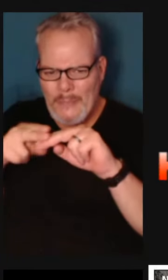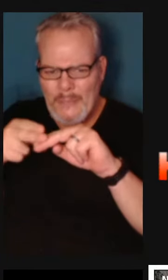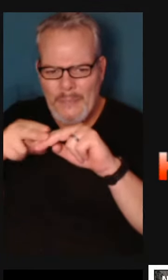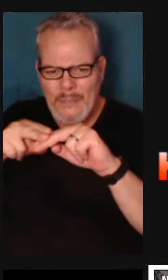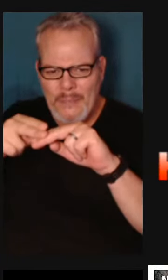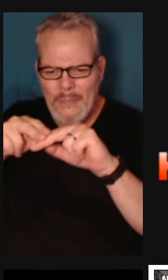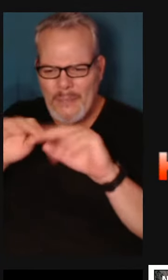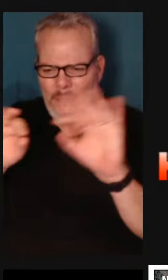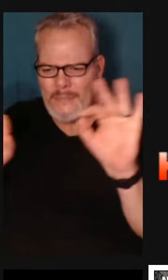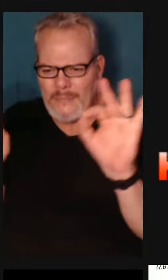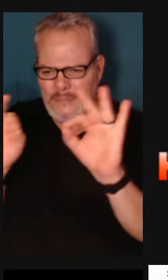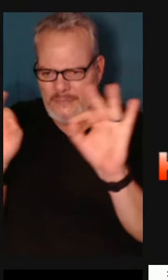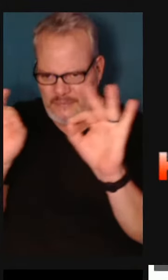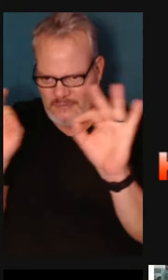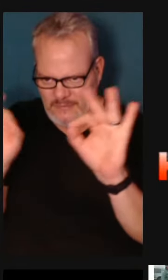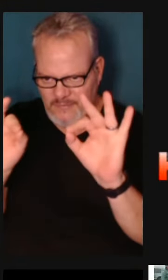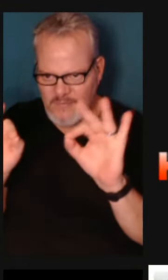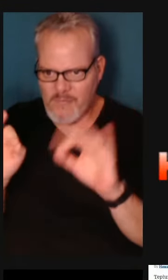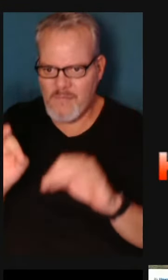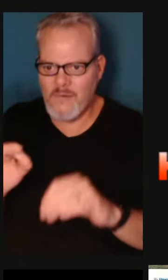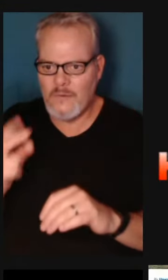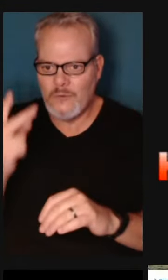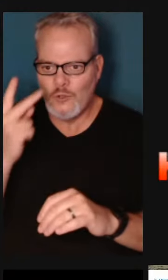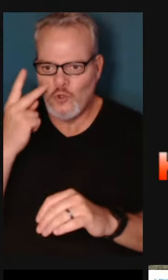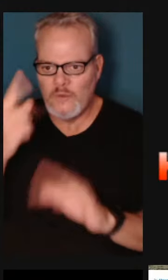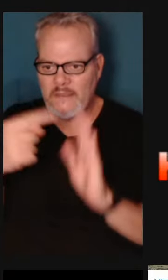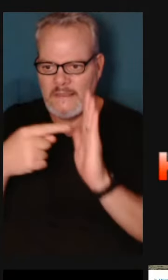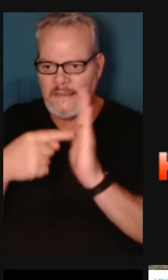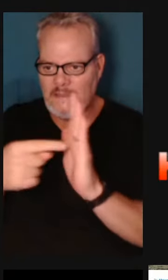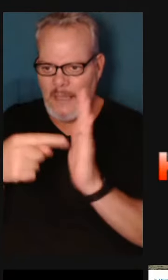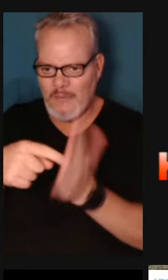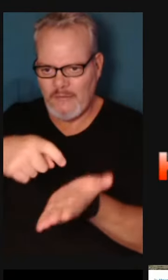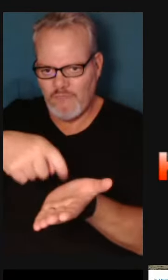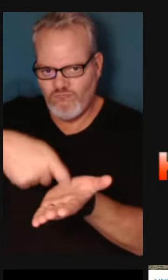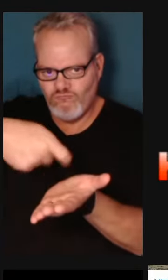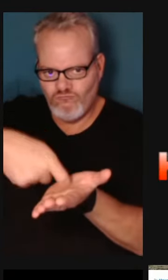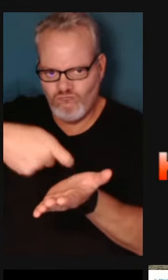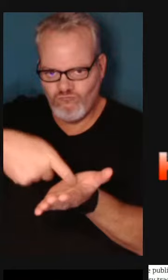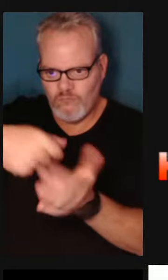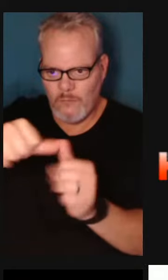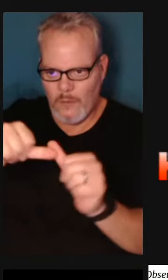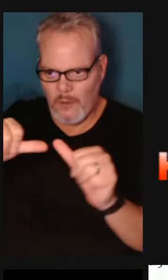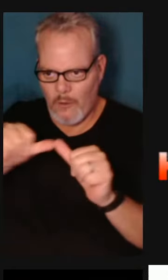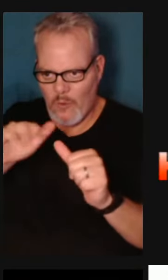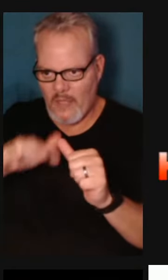And so they show the sampling locations there. They show